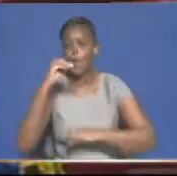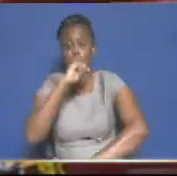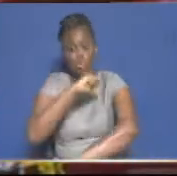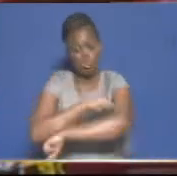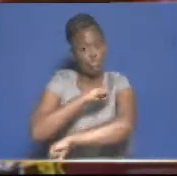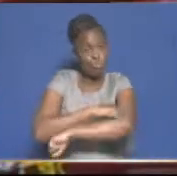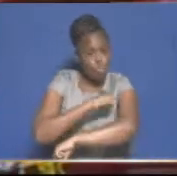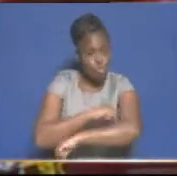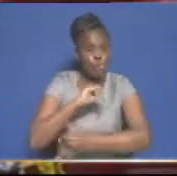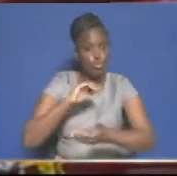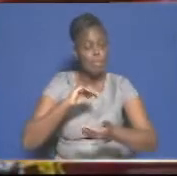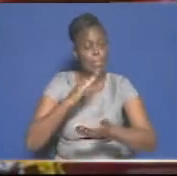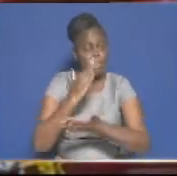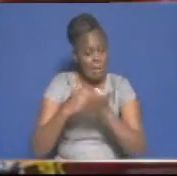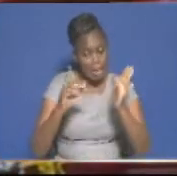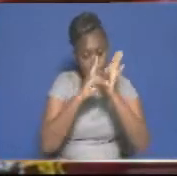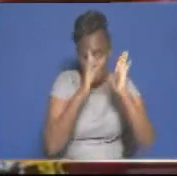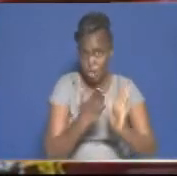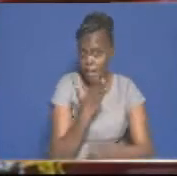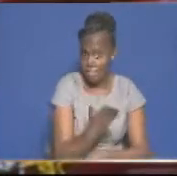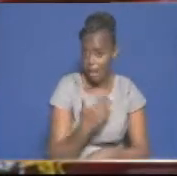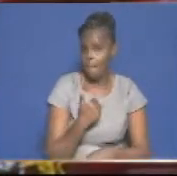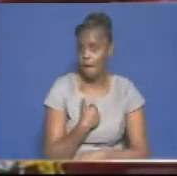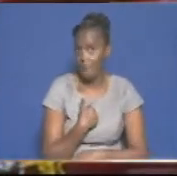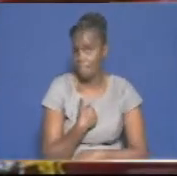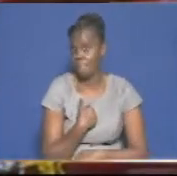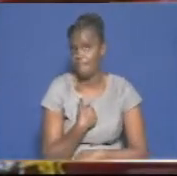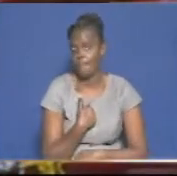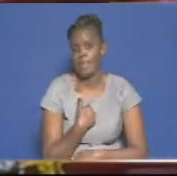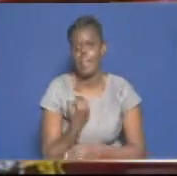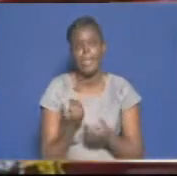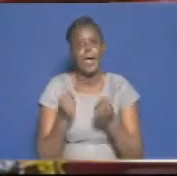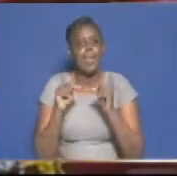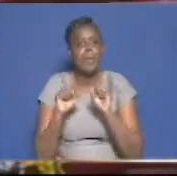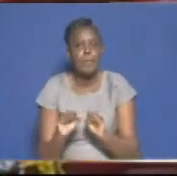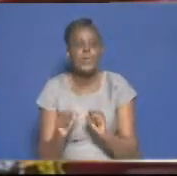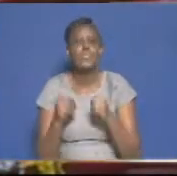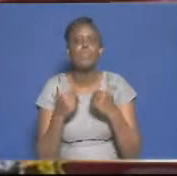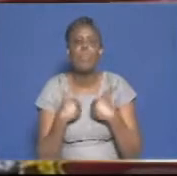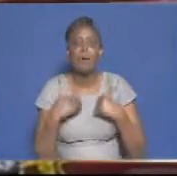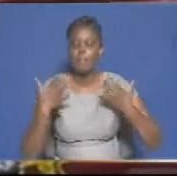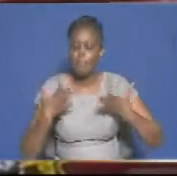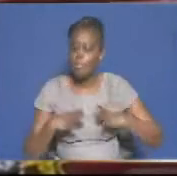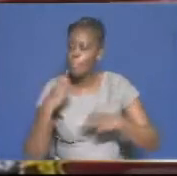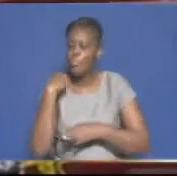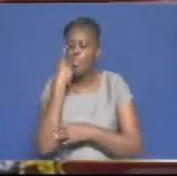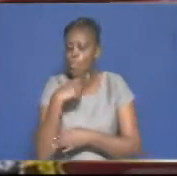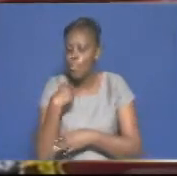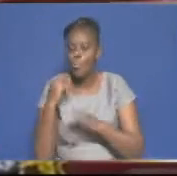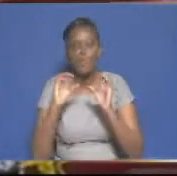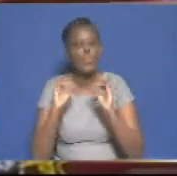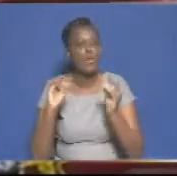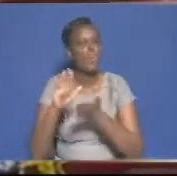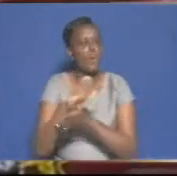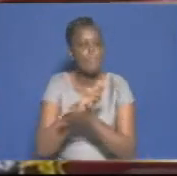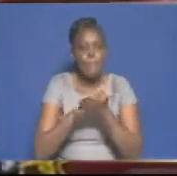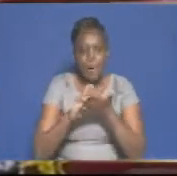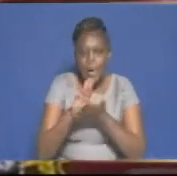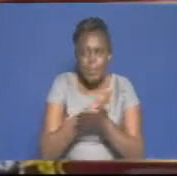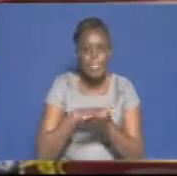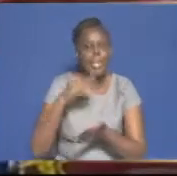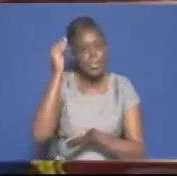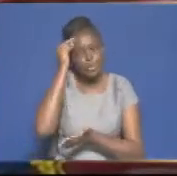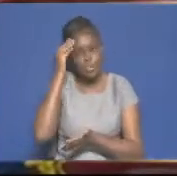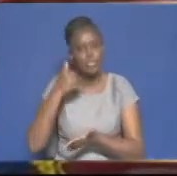Some became doctors. The Speaker, we cannot have people who have no basic